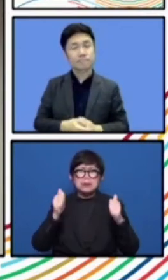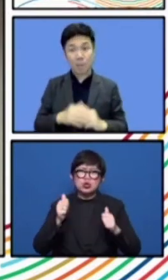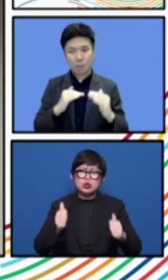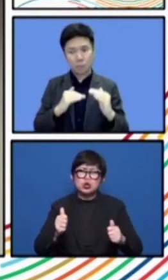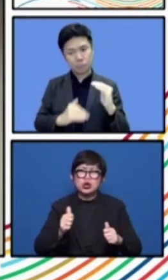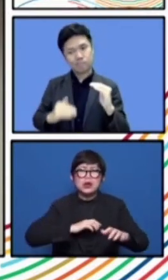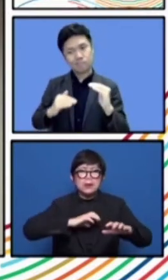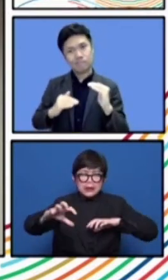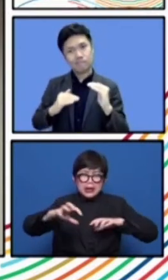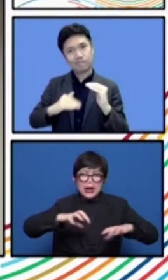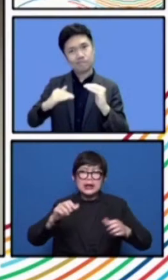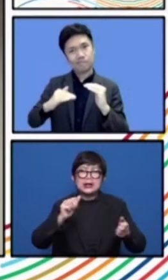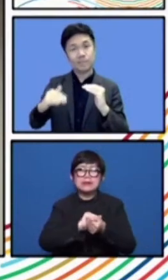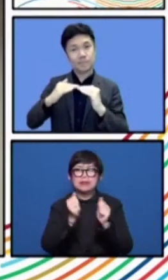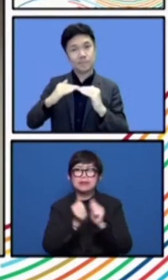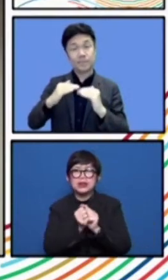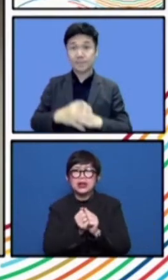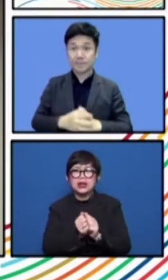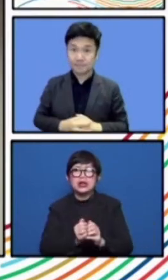gaps